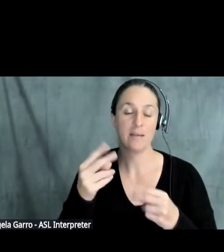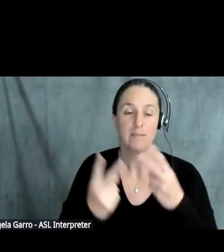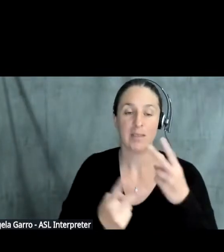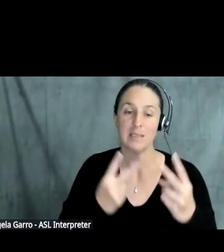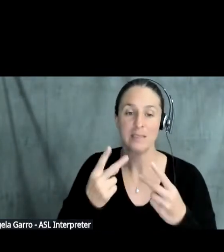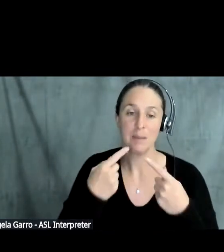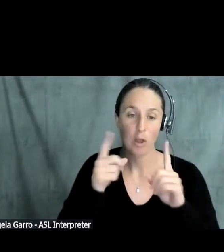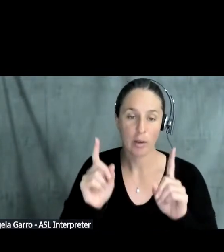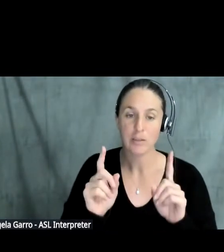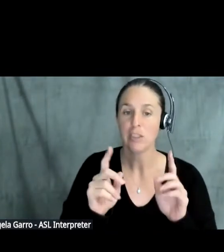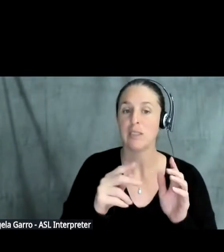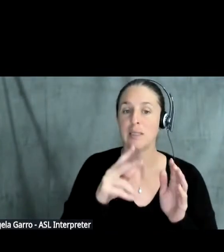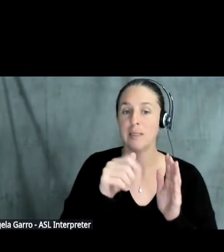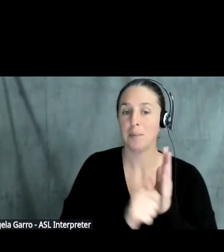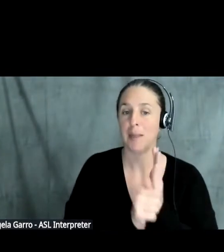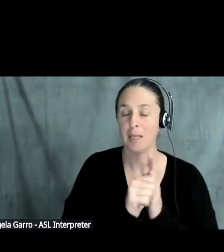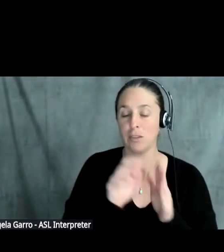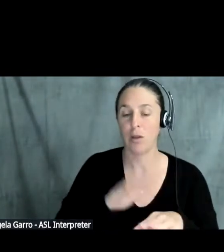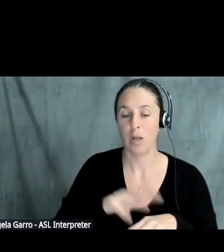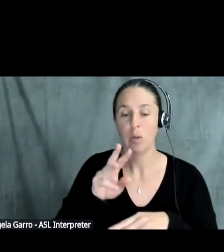the website at